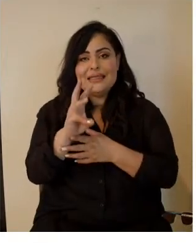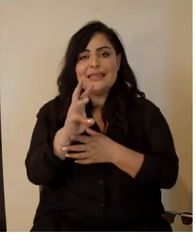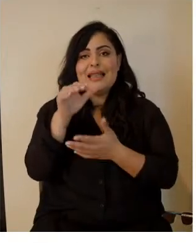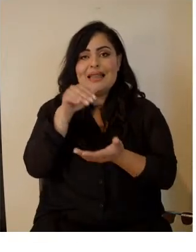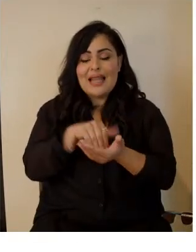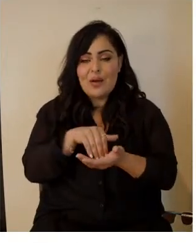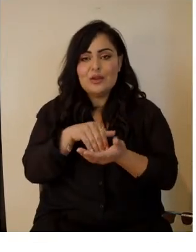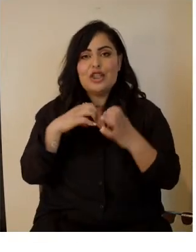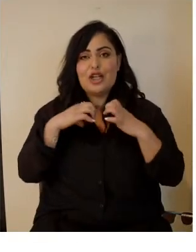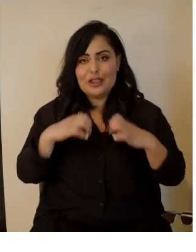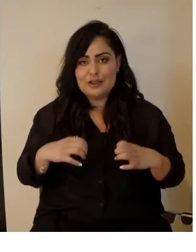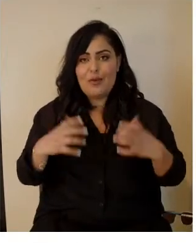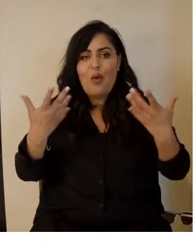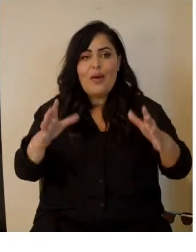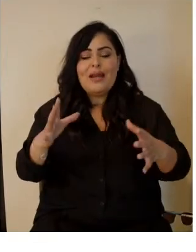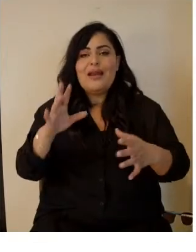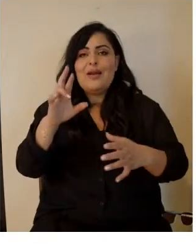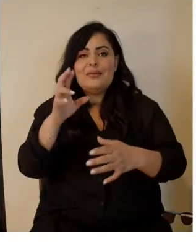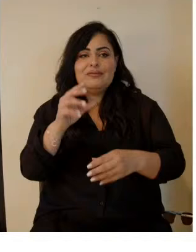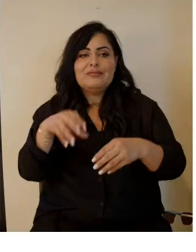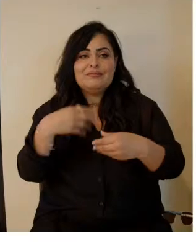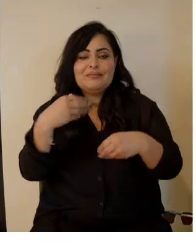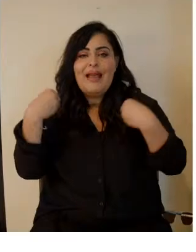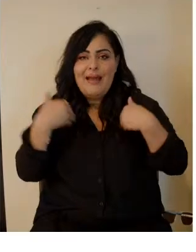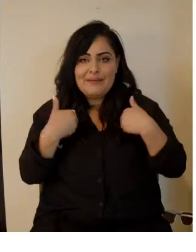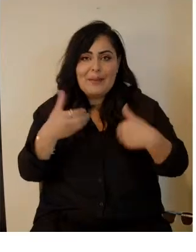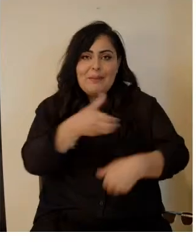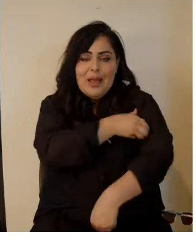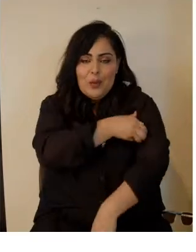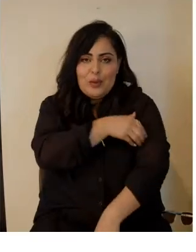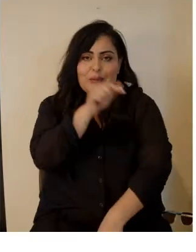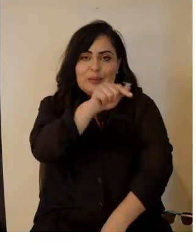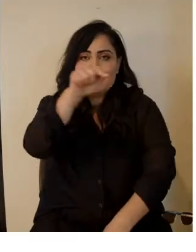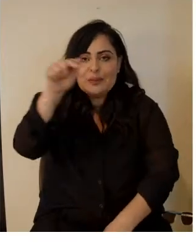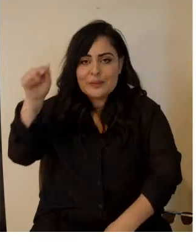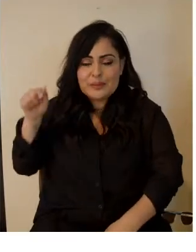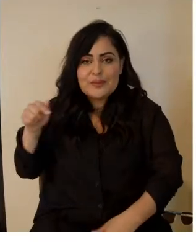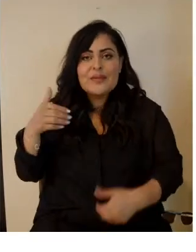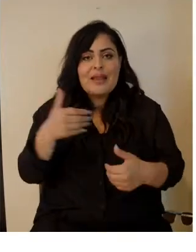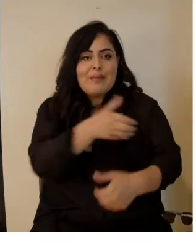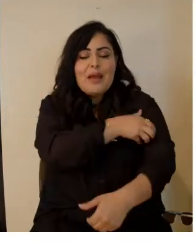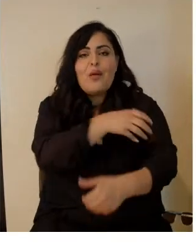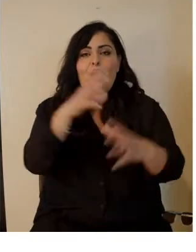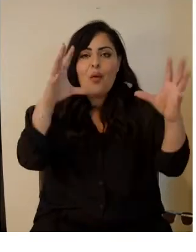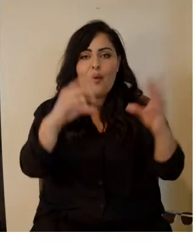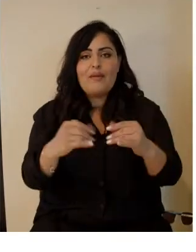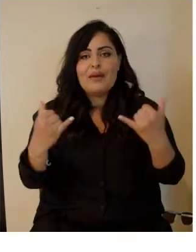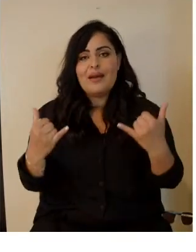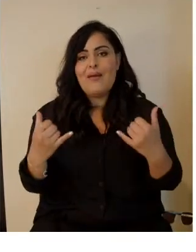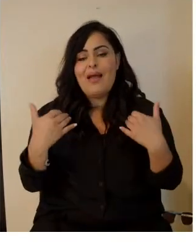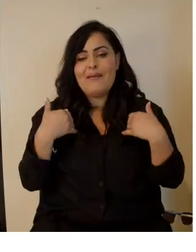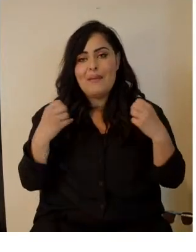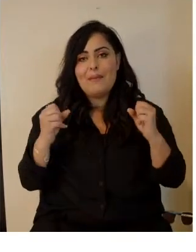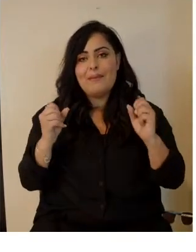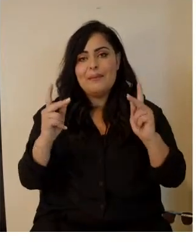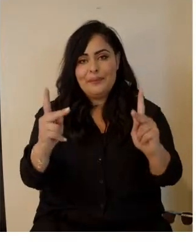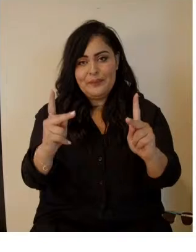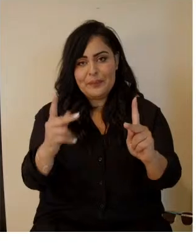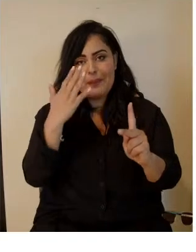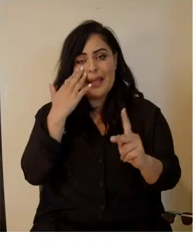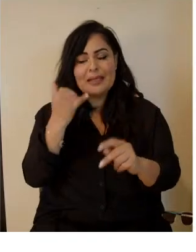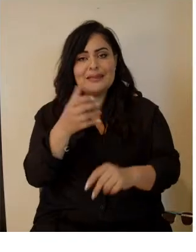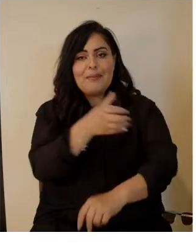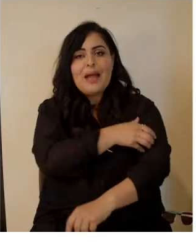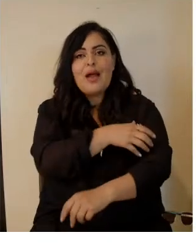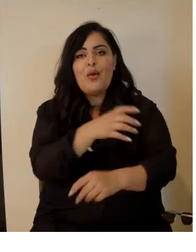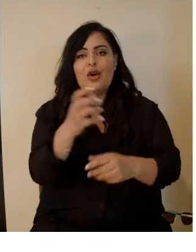406,000 customers. Of those, 190,000 were customers who did have their power turned off because of public safety power shutoffs,